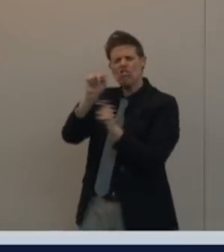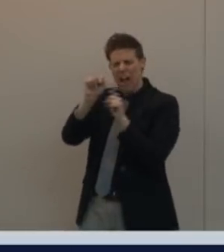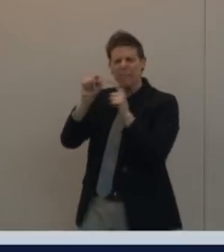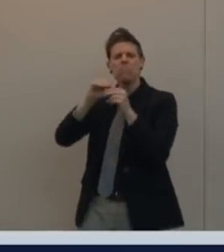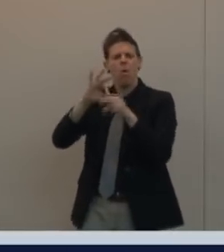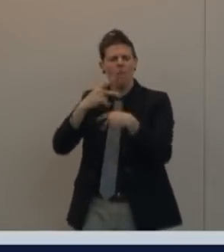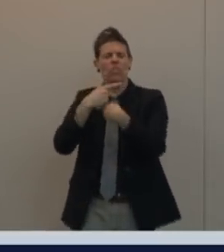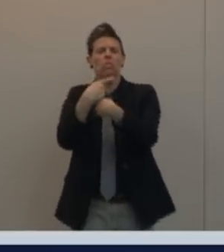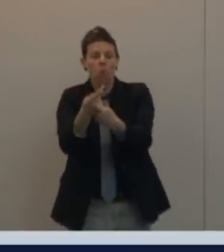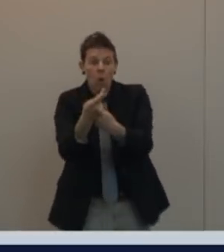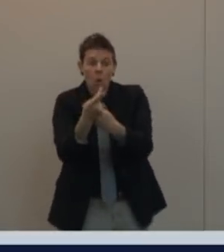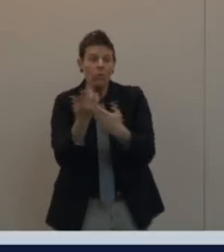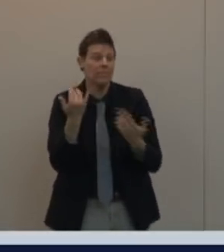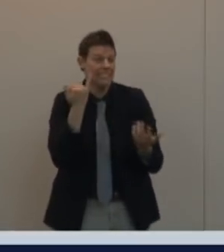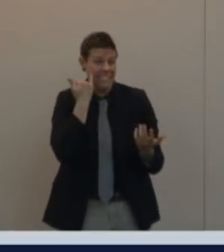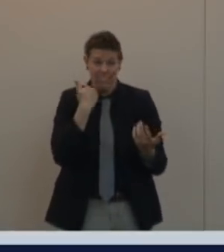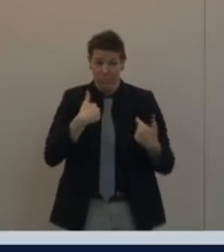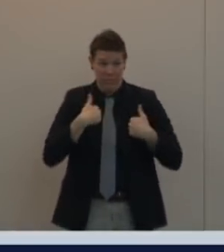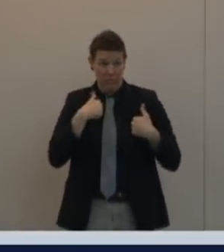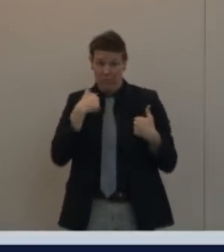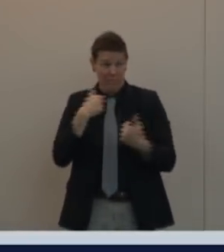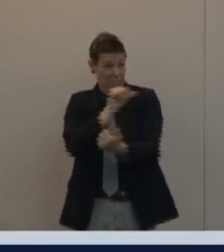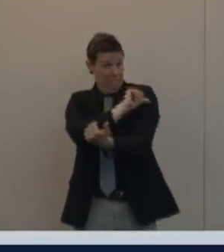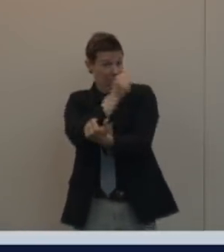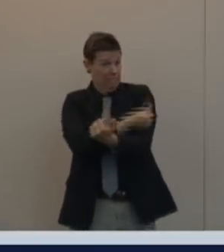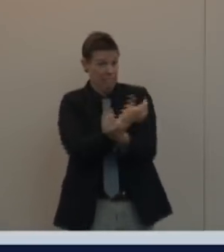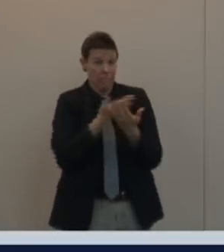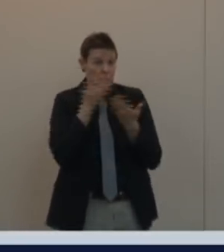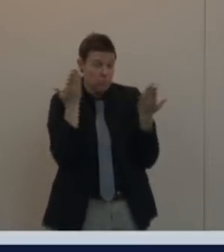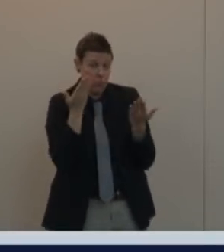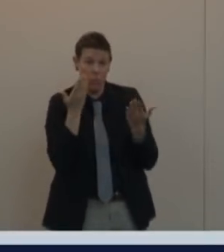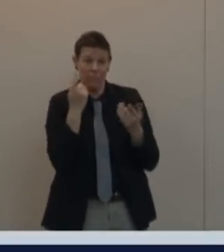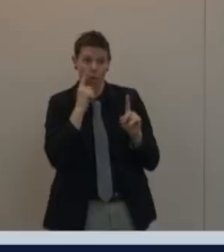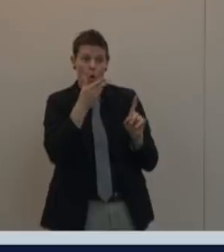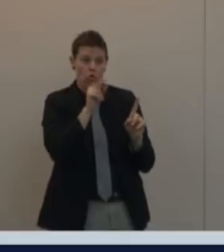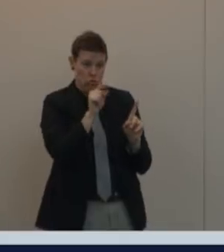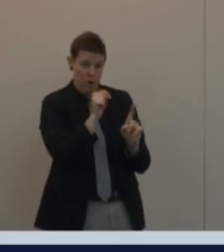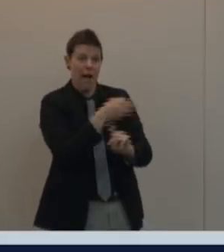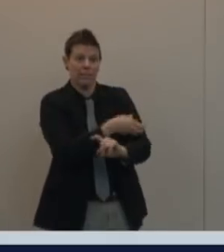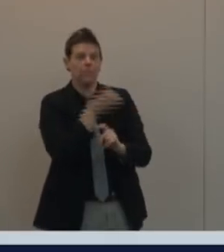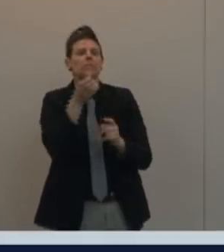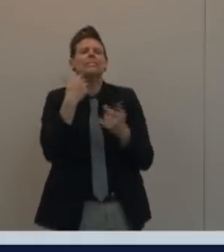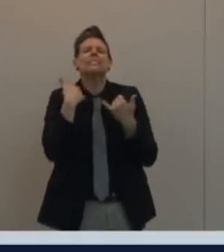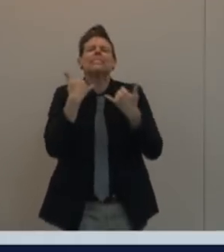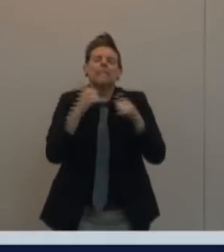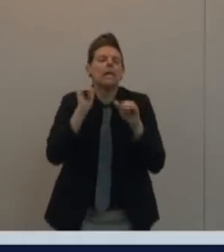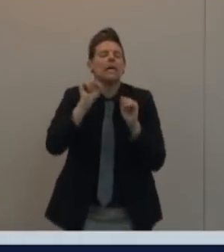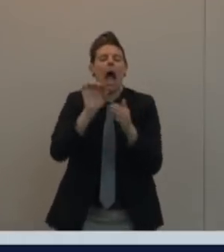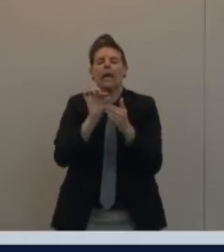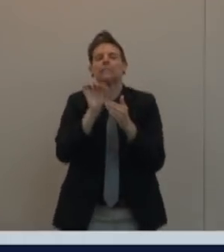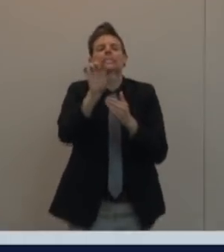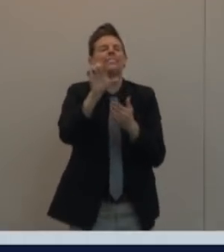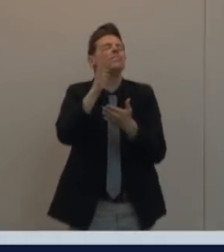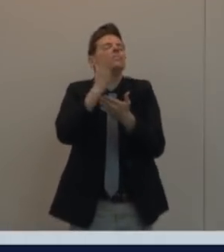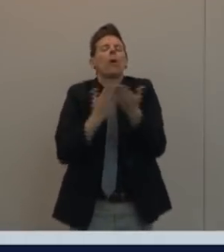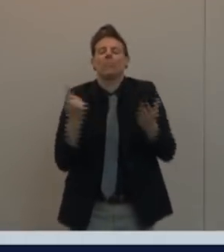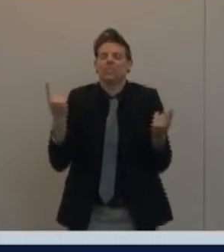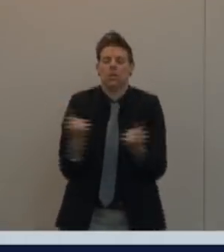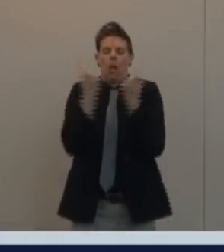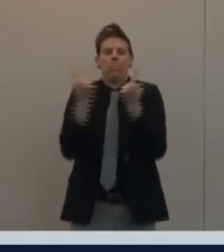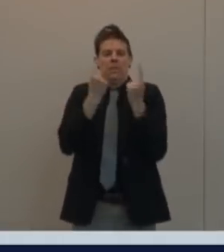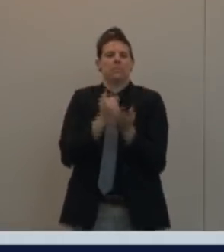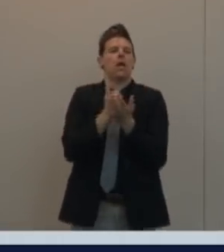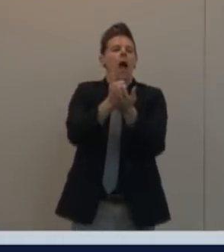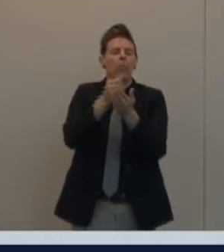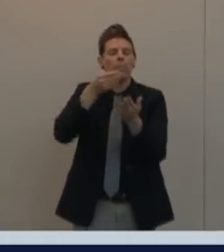the power to issue grants, we do have the ability to get folks leveraged until we can build the economy again. And maybe